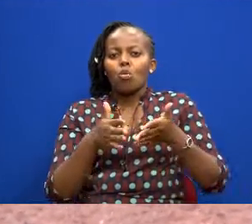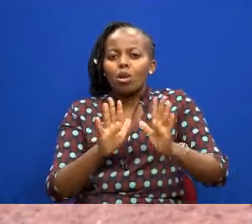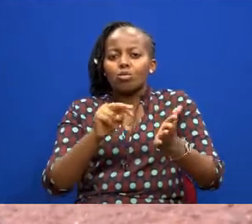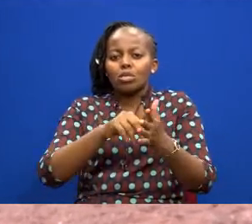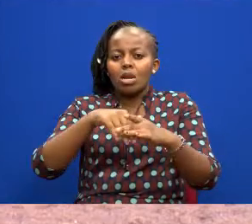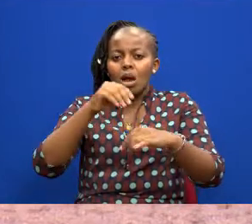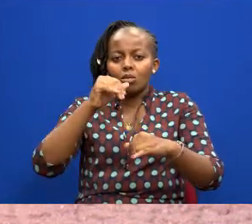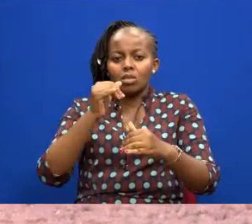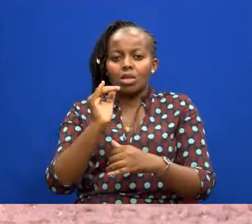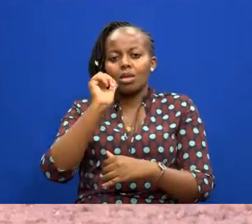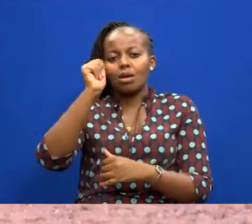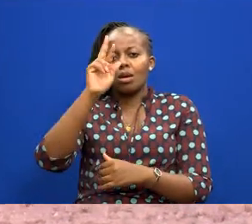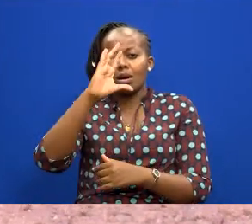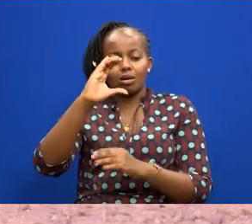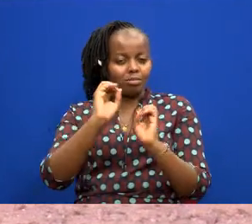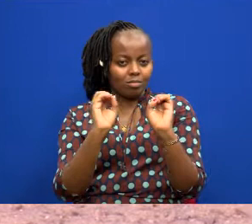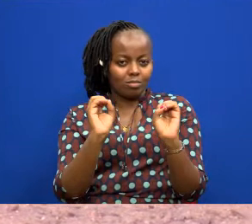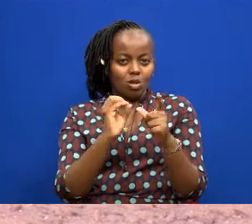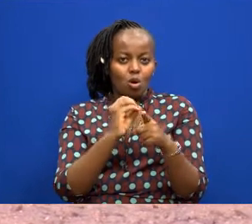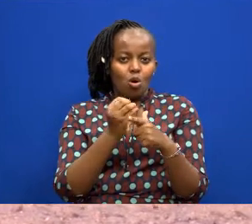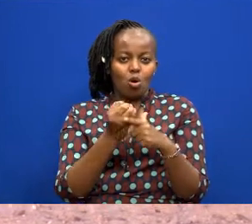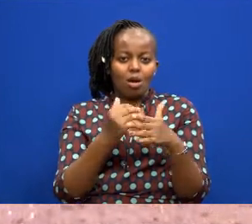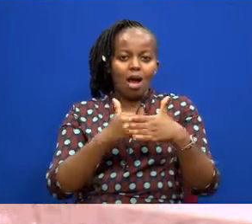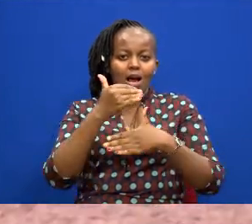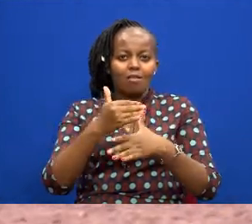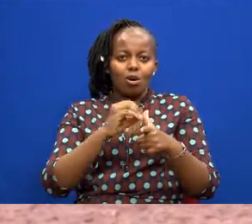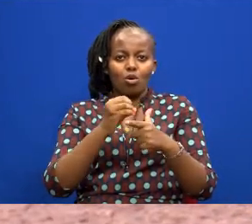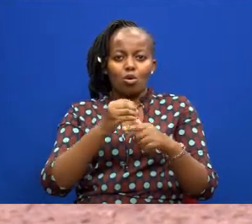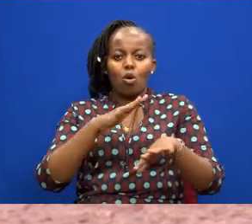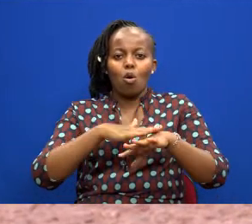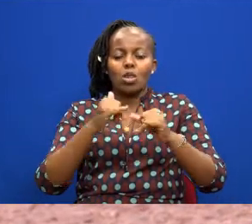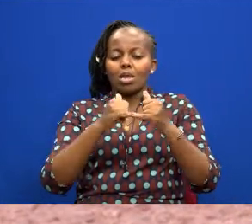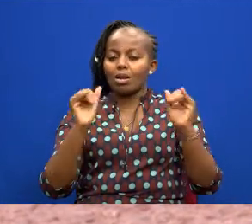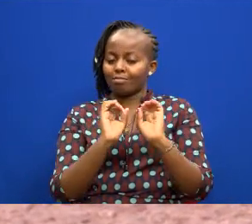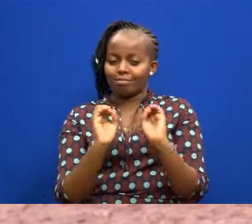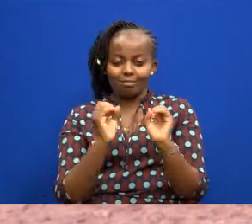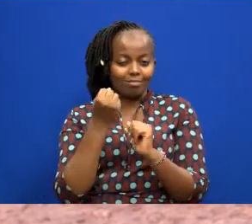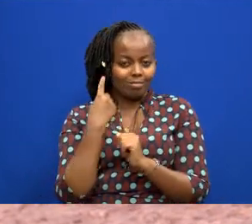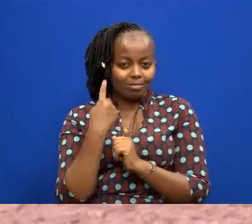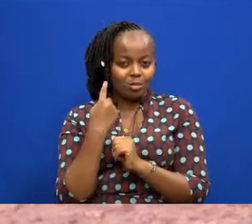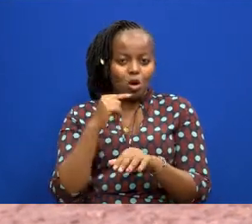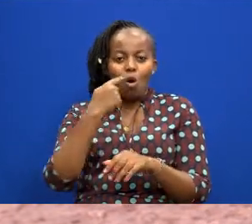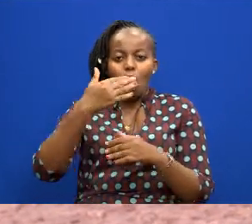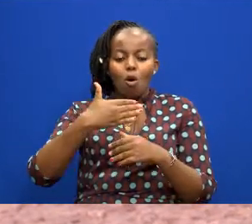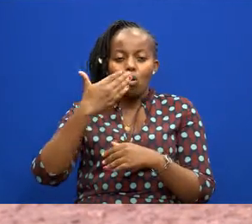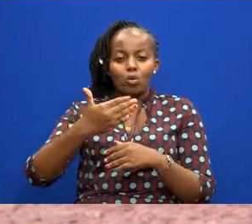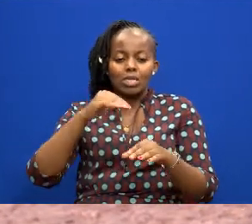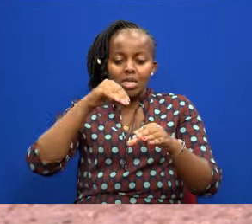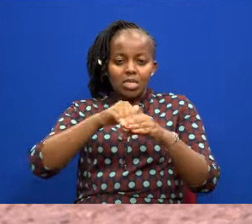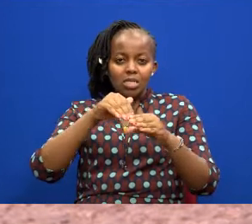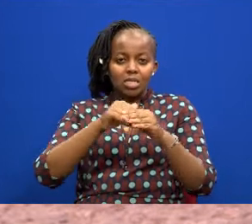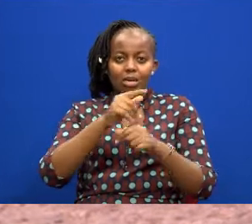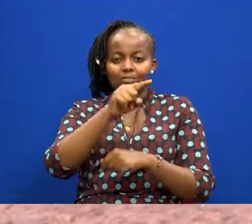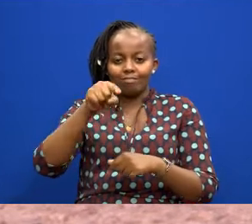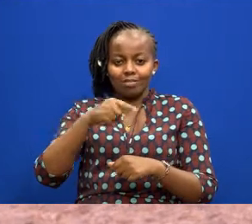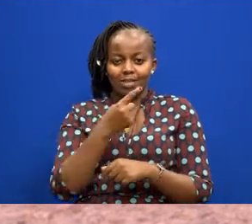outside the arc or after the arc or even on the line. Is that clear? Yes. So that is the purpose